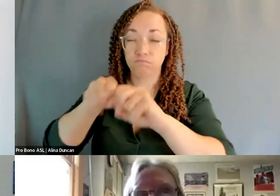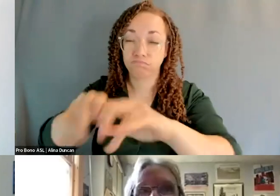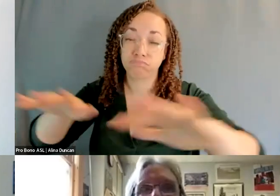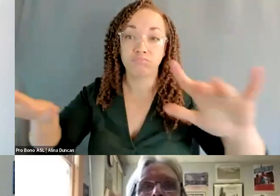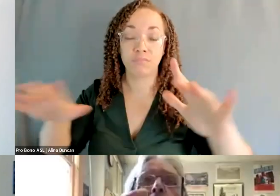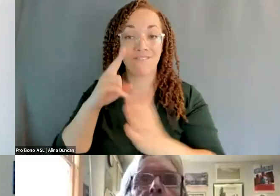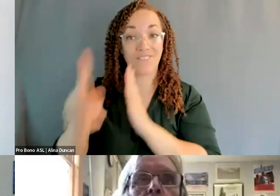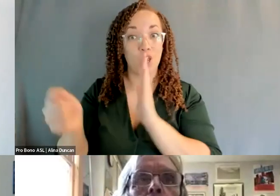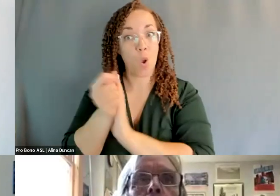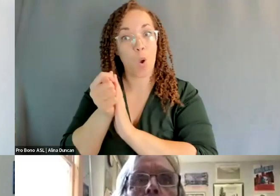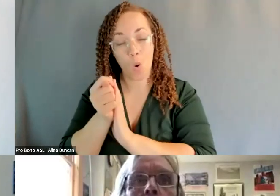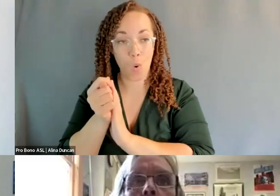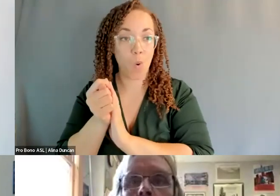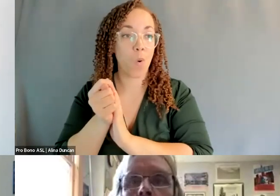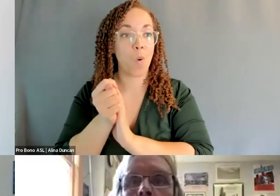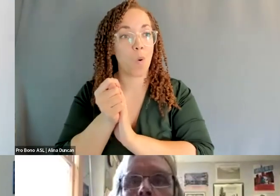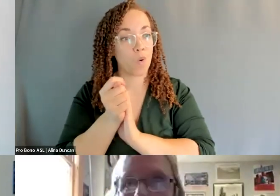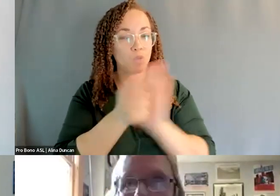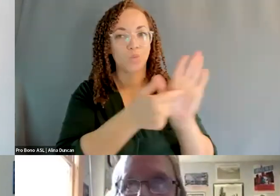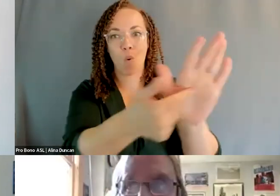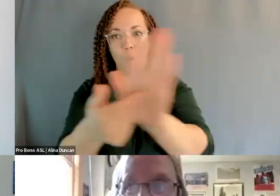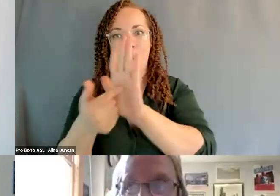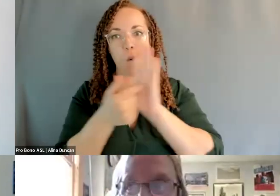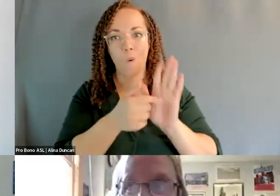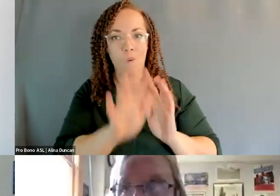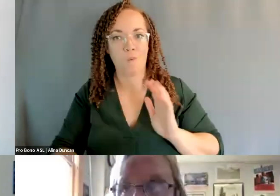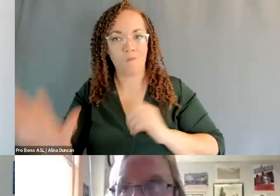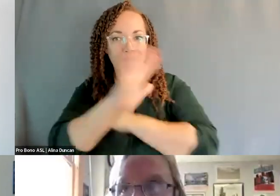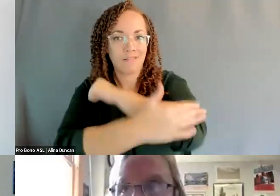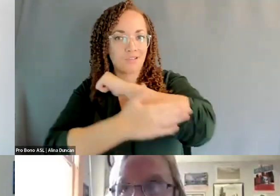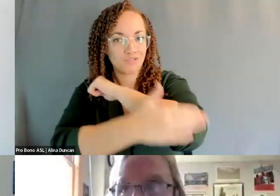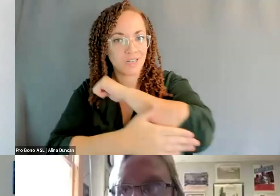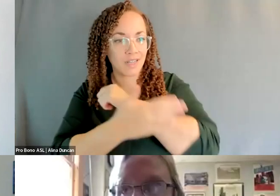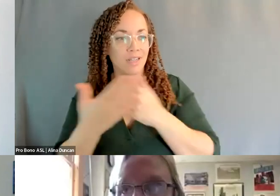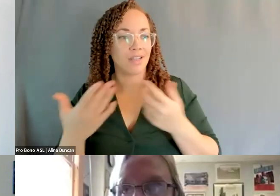that was broadcast across the country of like incredibly,